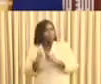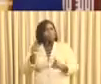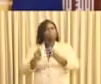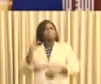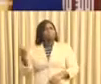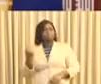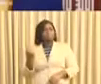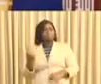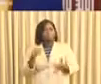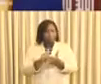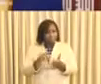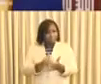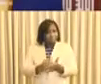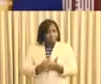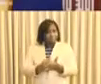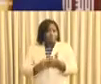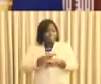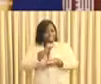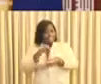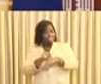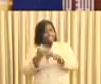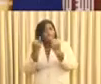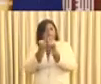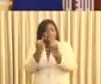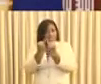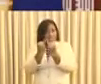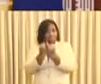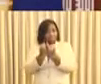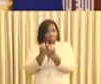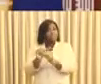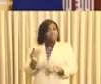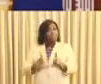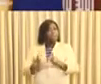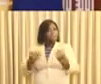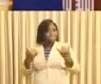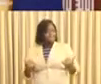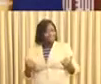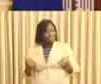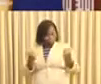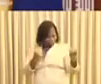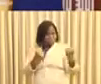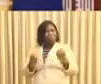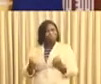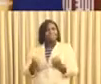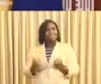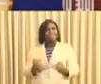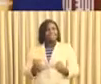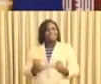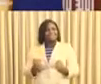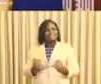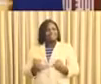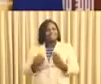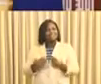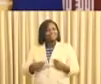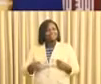Health Insurance Scheme is currently in a stronger position as a result of the significant reduction in